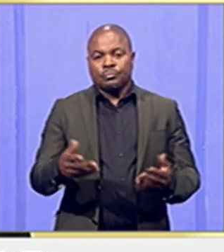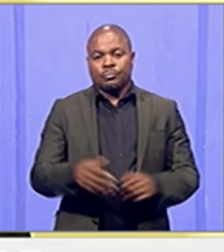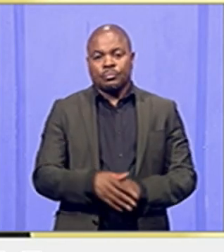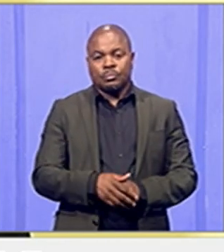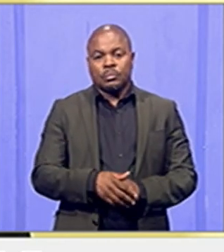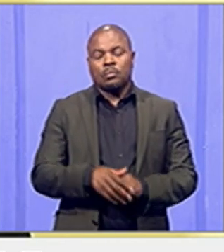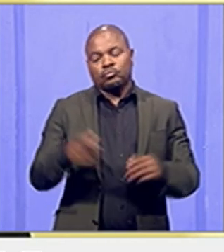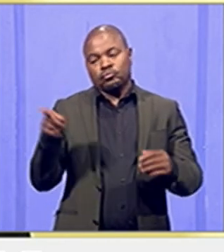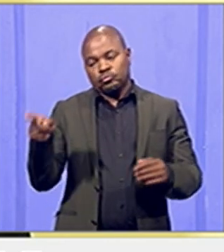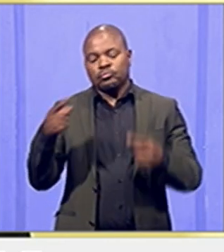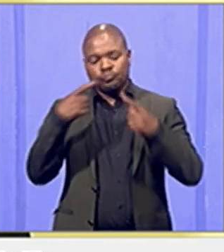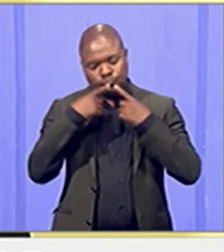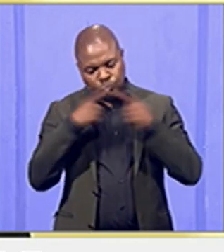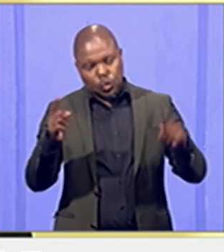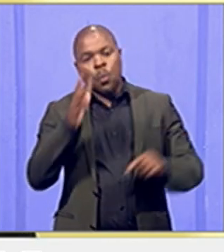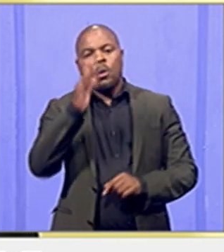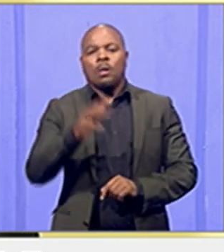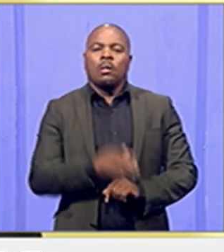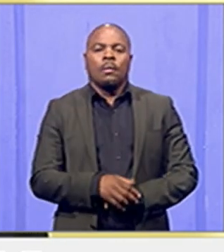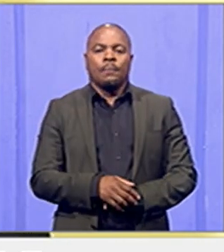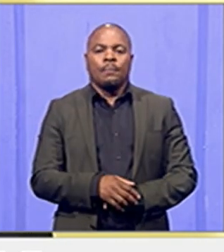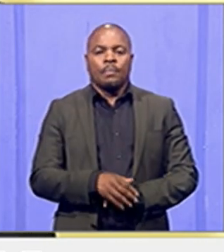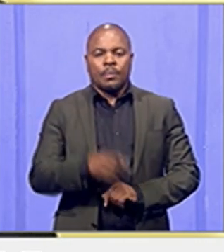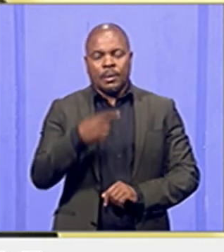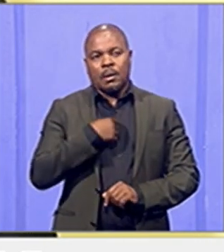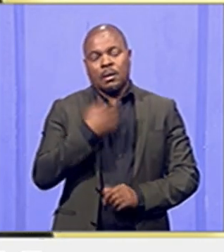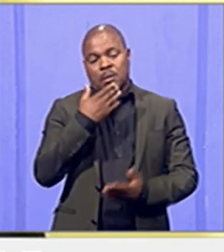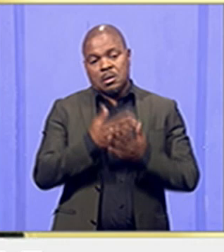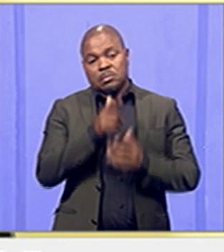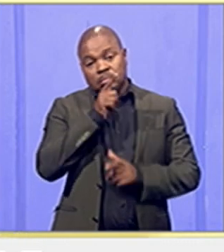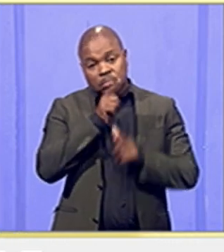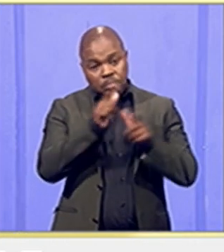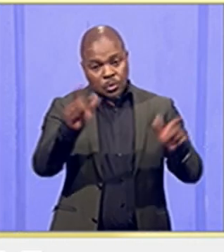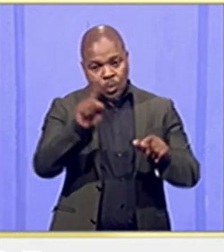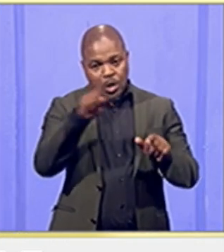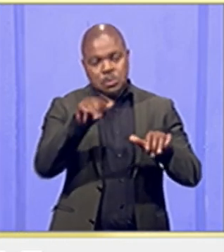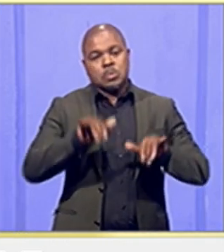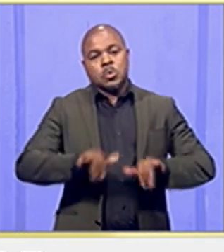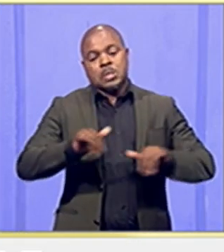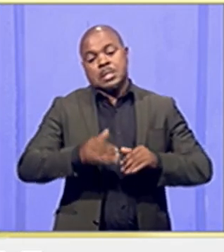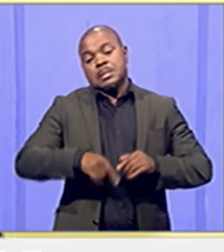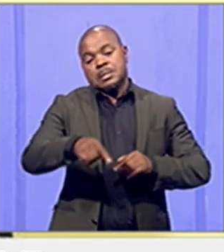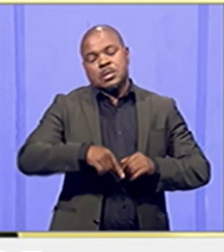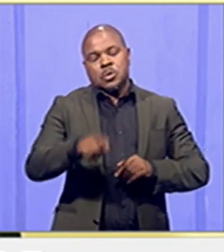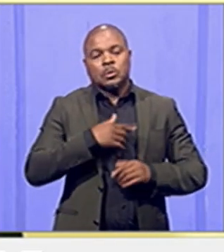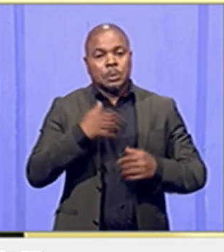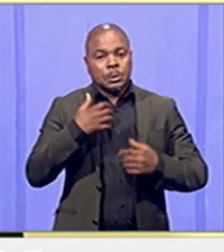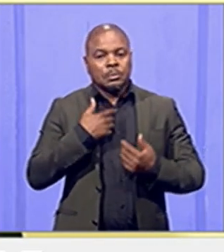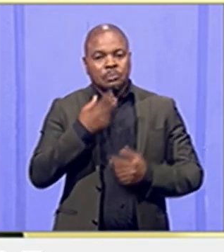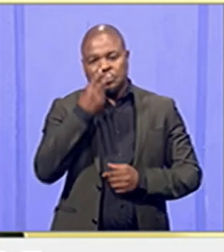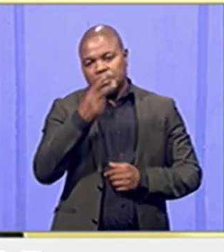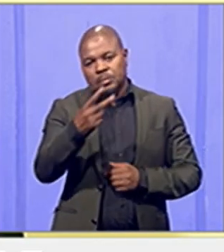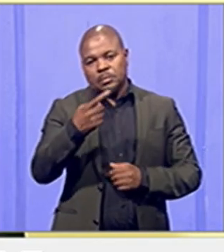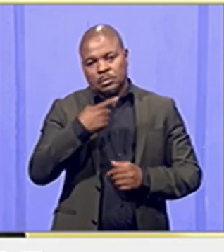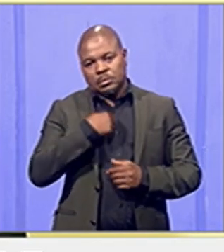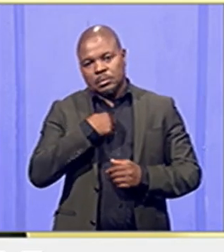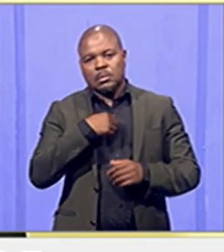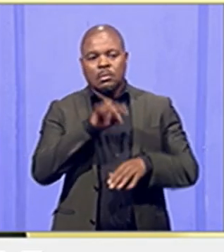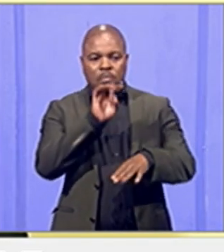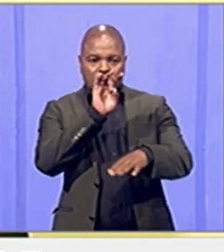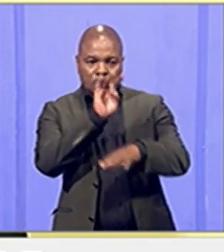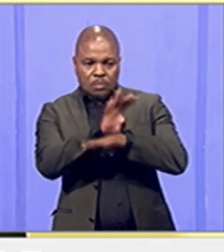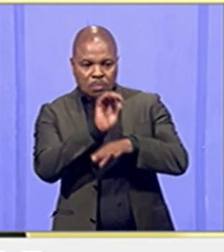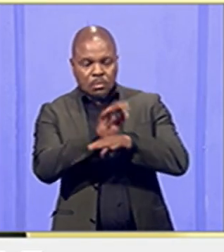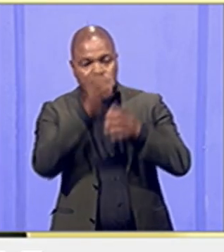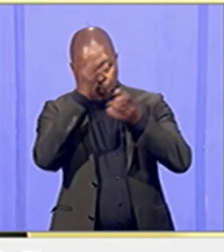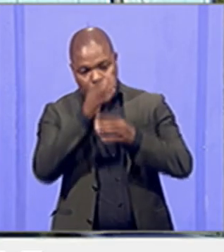that announcement will be made. So I will say to you, be on standby and look out for my advisory alerting you